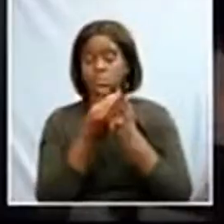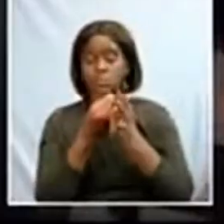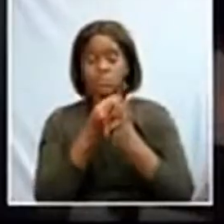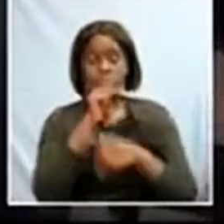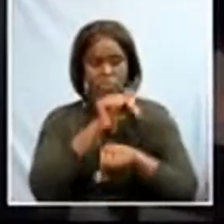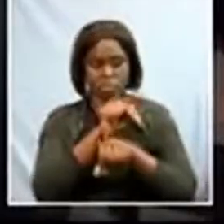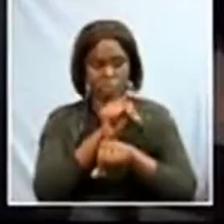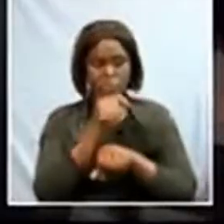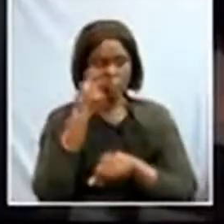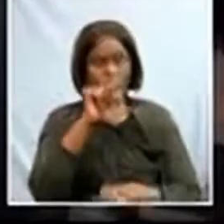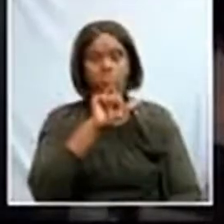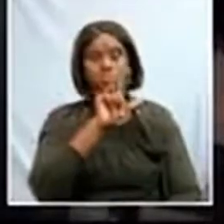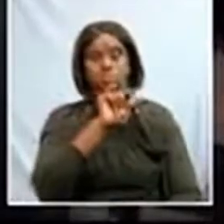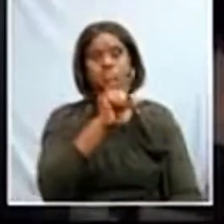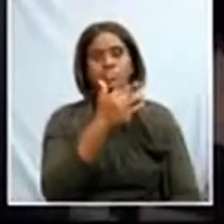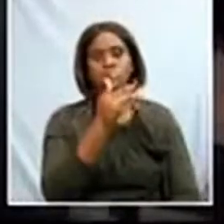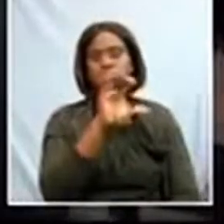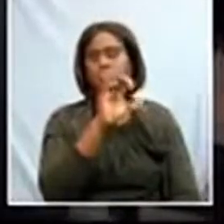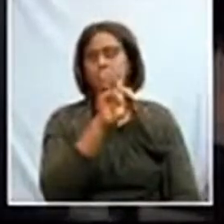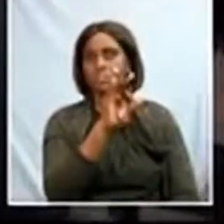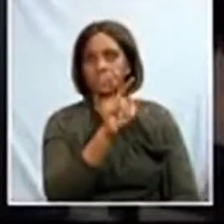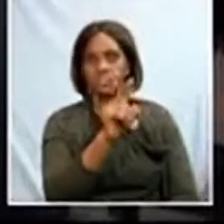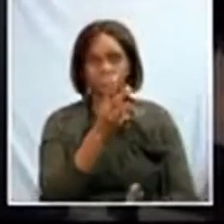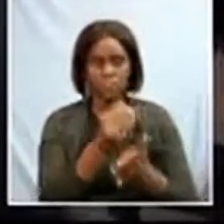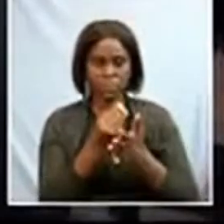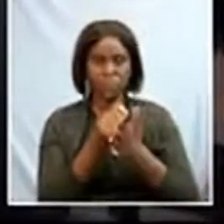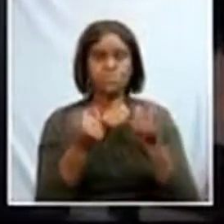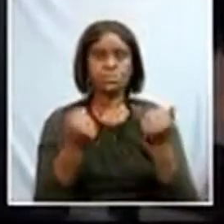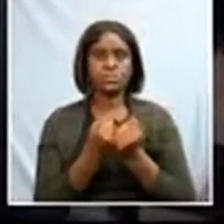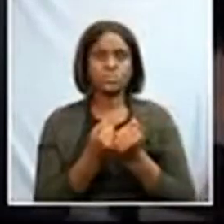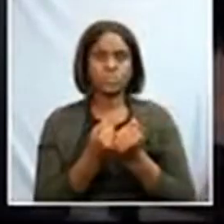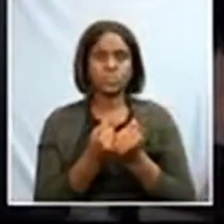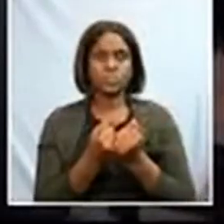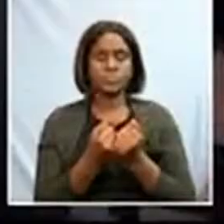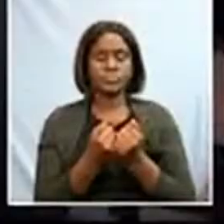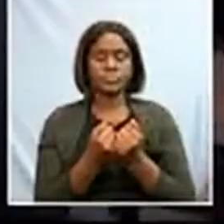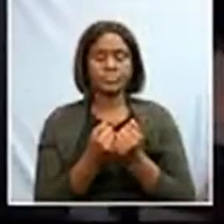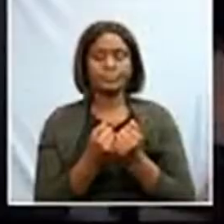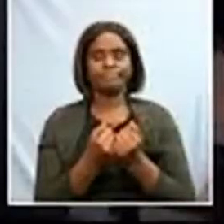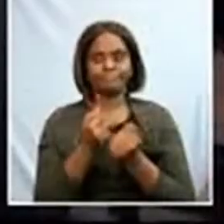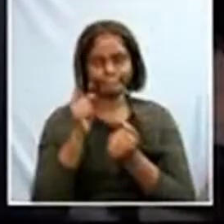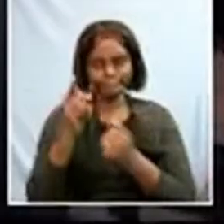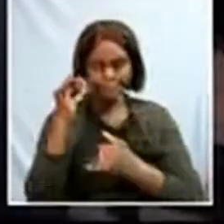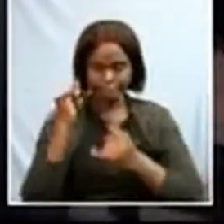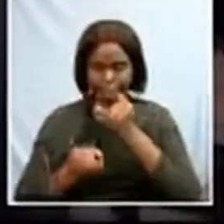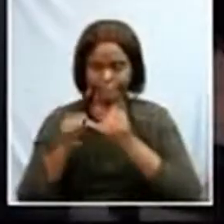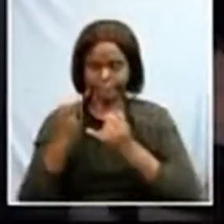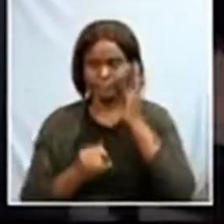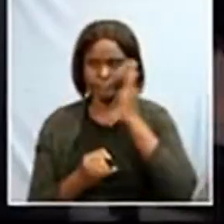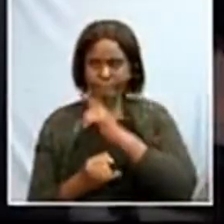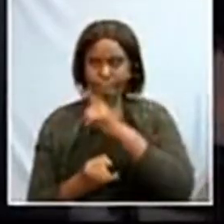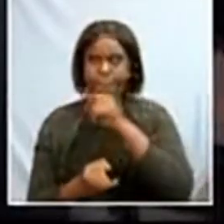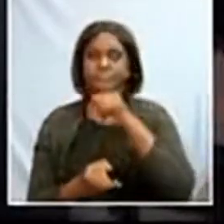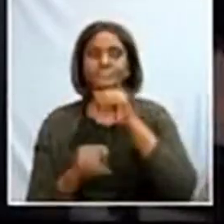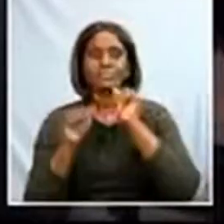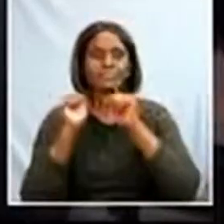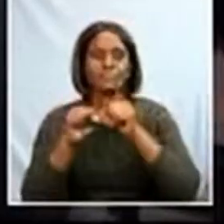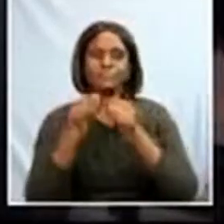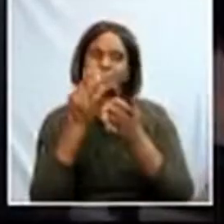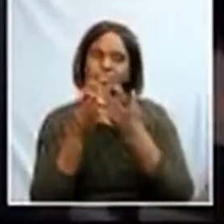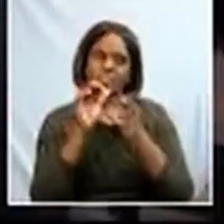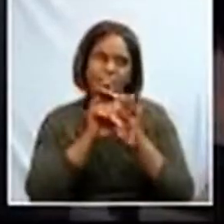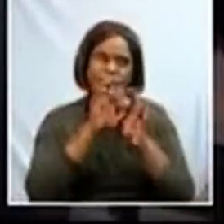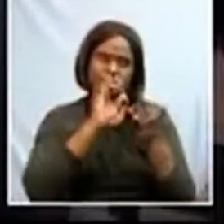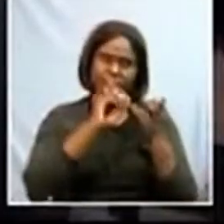of 2025 CDF funding, which the completion might be in